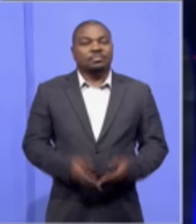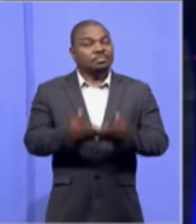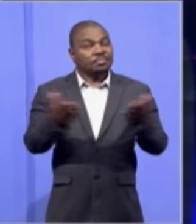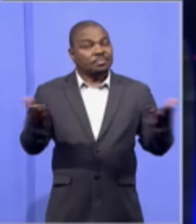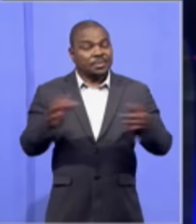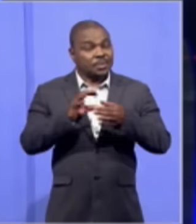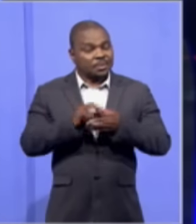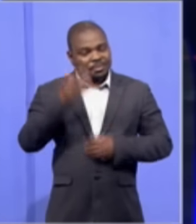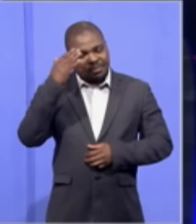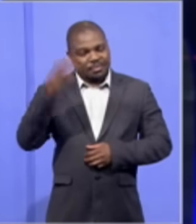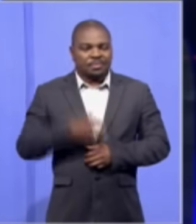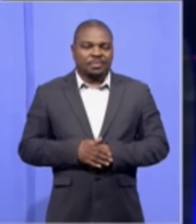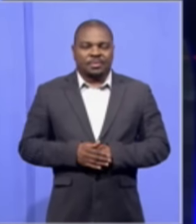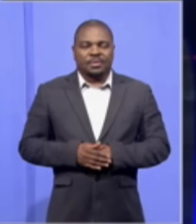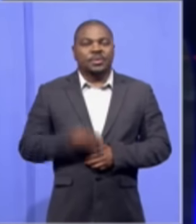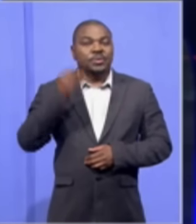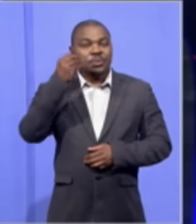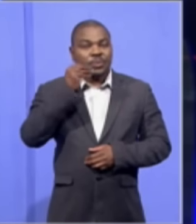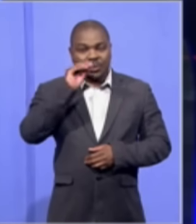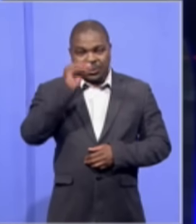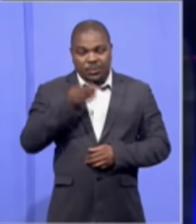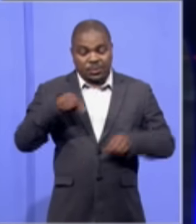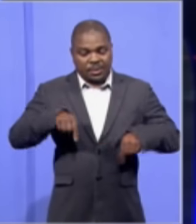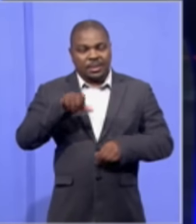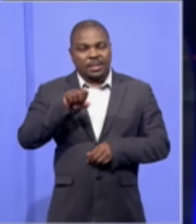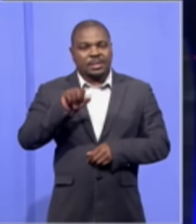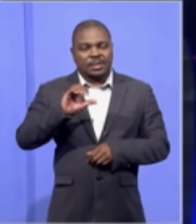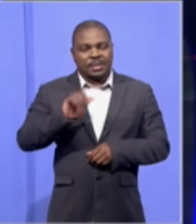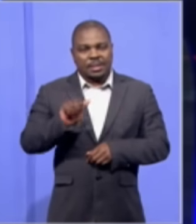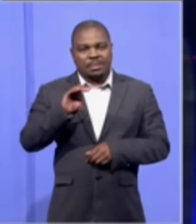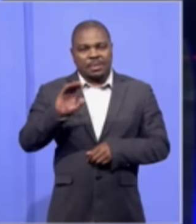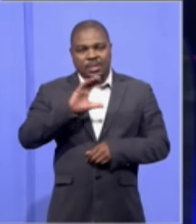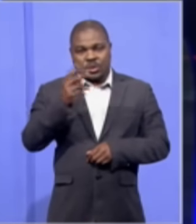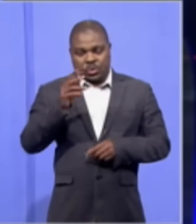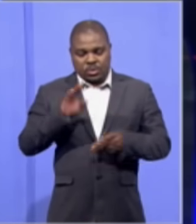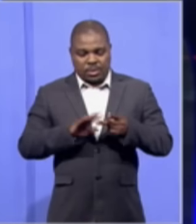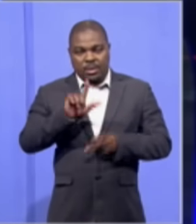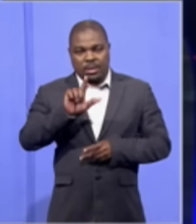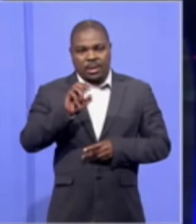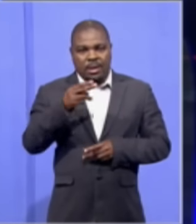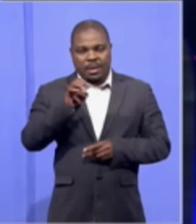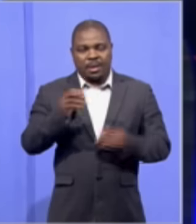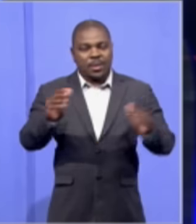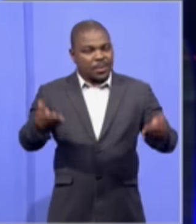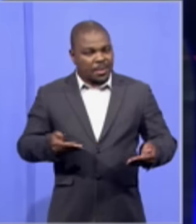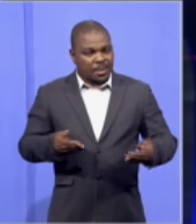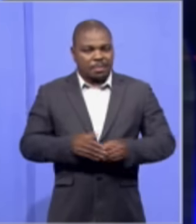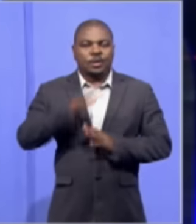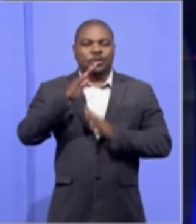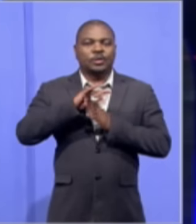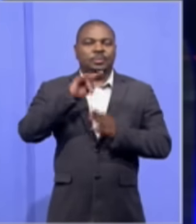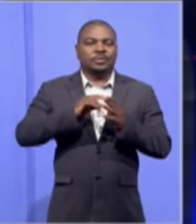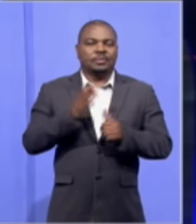Dumelang baheso la moetswe kgasong ena ya ditaba tsa Sesotho SABC 2 le le hae empa ha re di thakgole ka dihlooho tsa